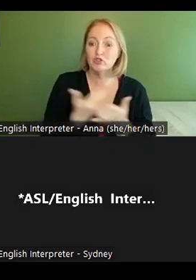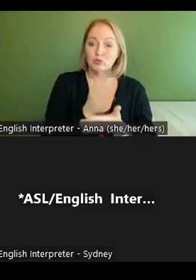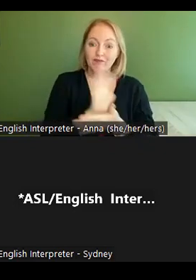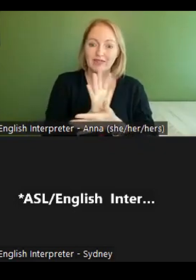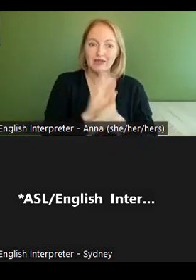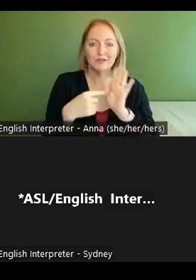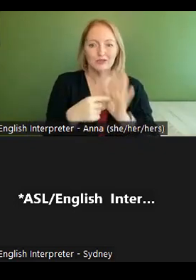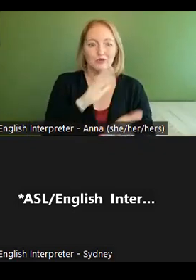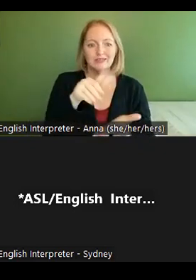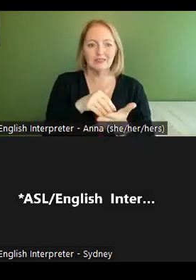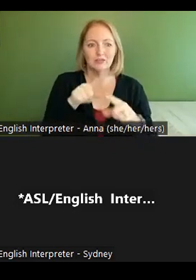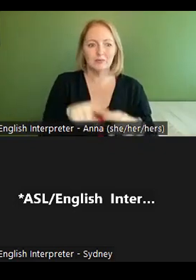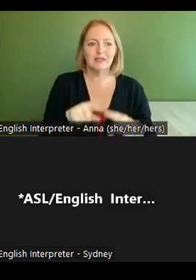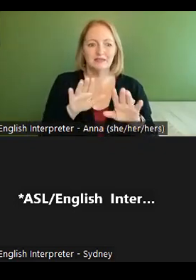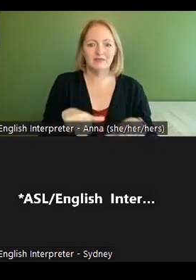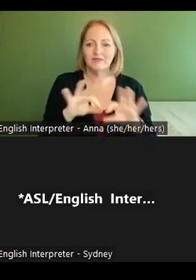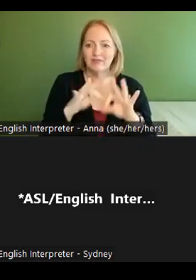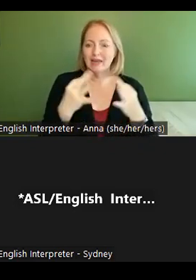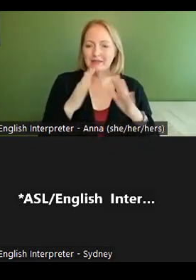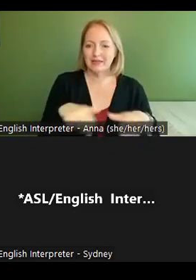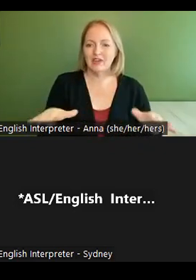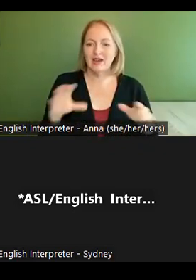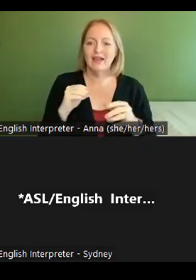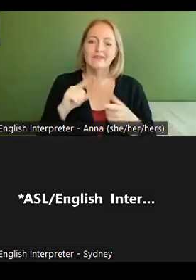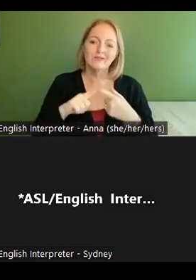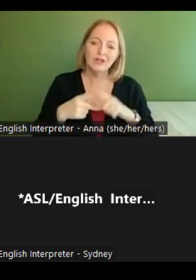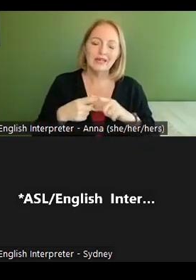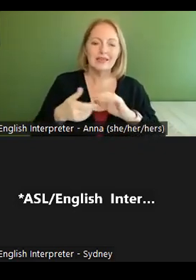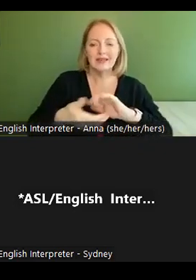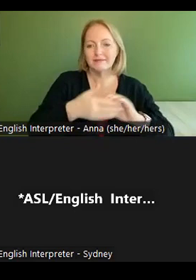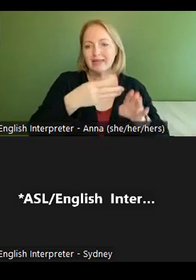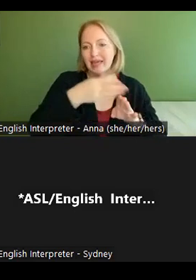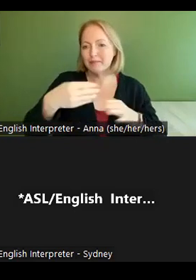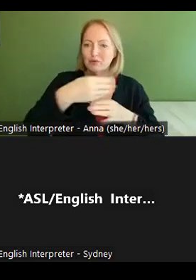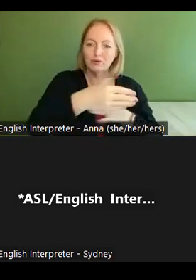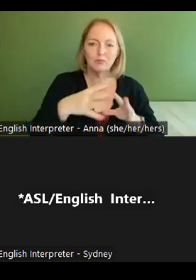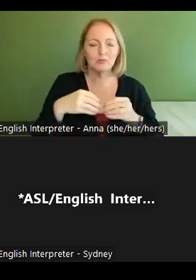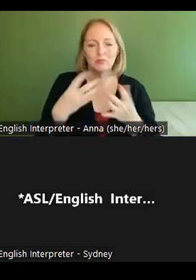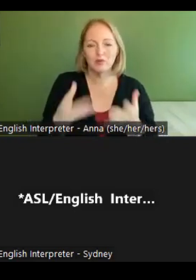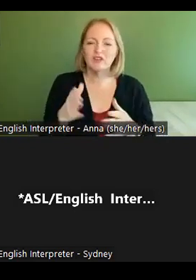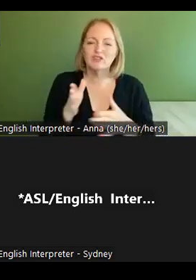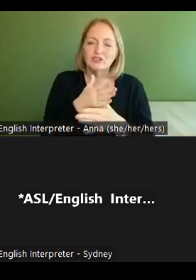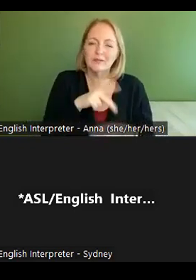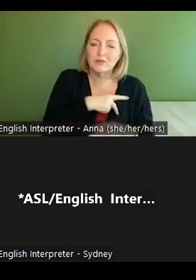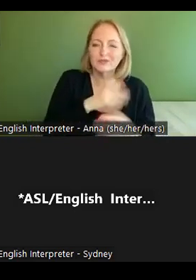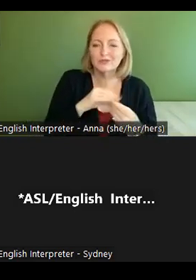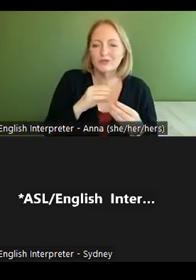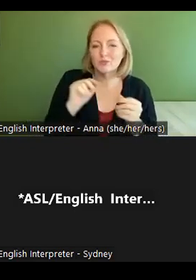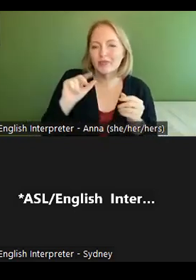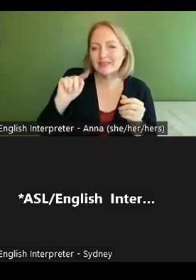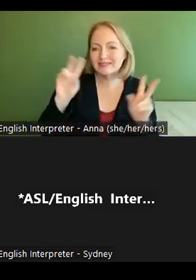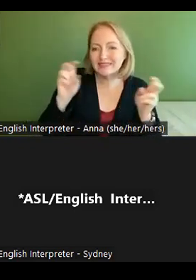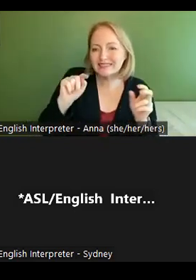showcase center-based family childcare and family friend and neighbor providers sharing their personal stories and experiences with tinkering with young